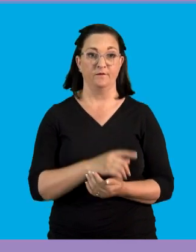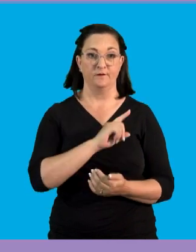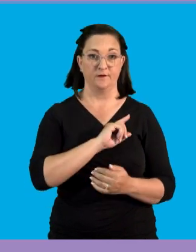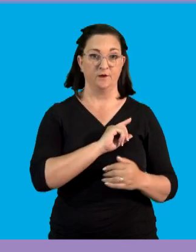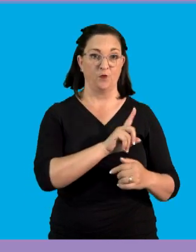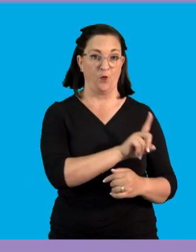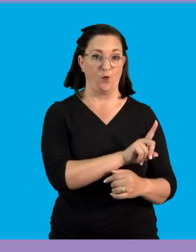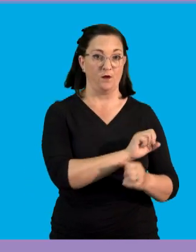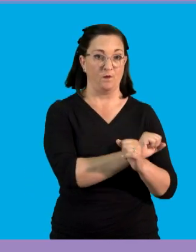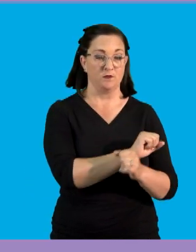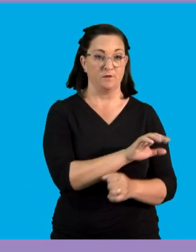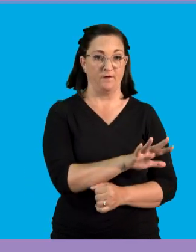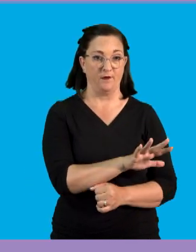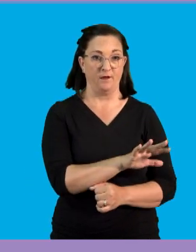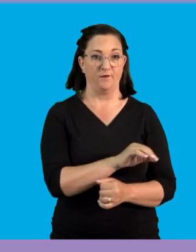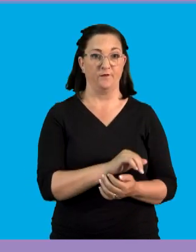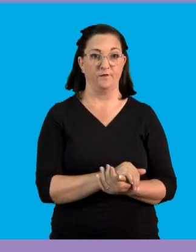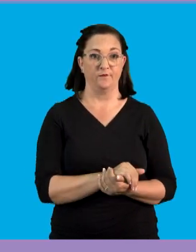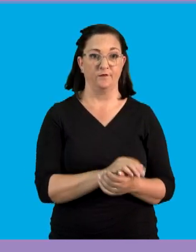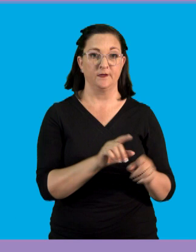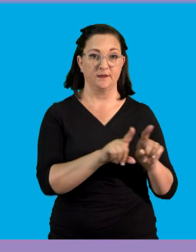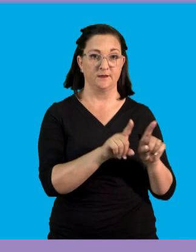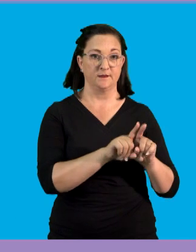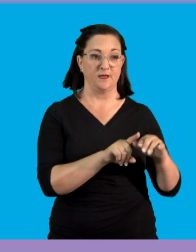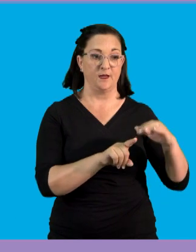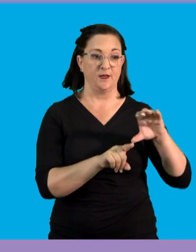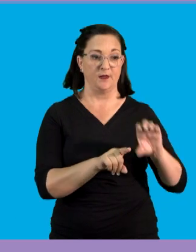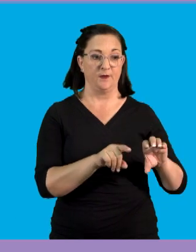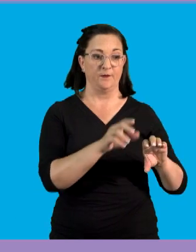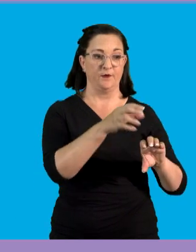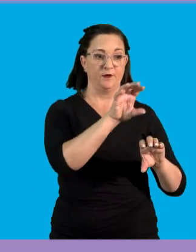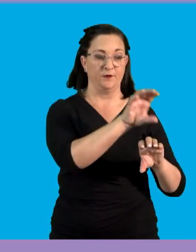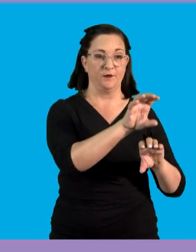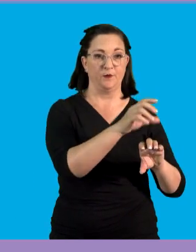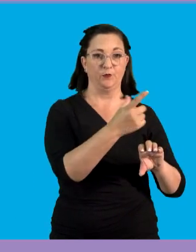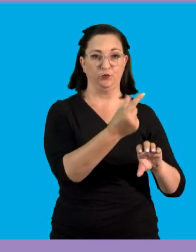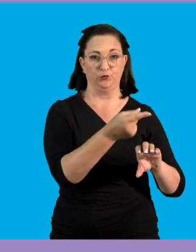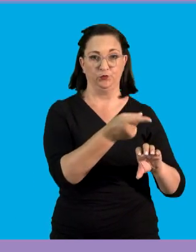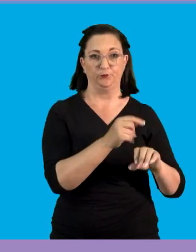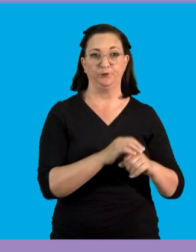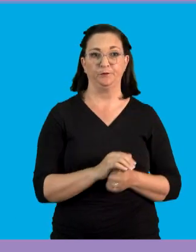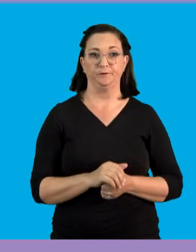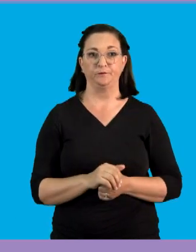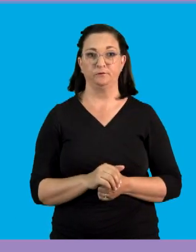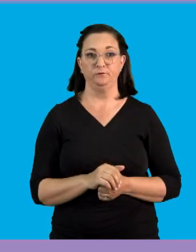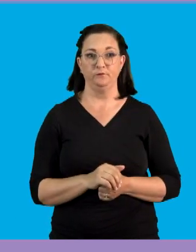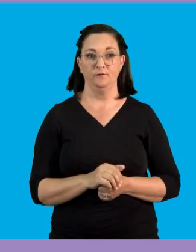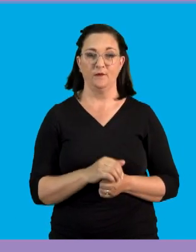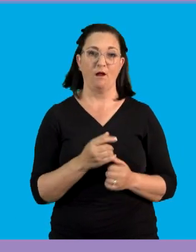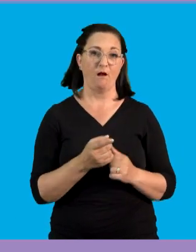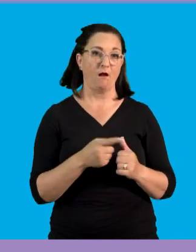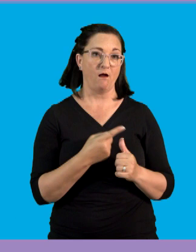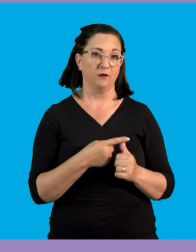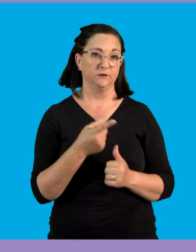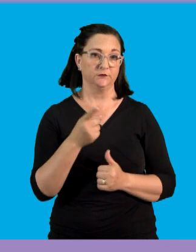going to multiply that 1 by 5, and we are going to do the same thing for the numerator as well. What